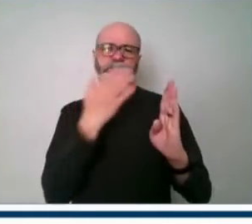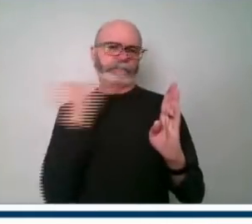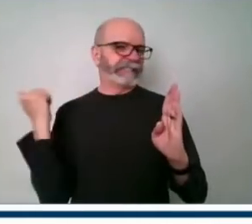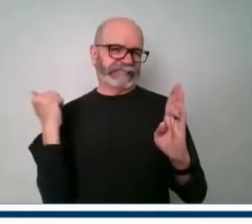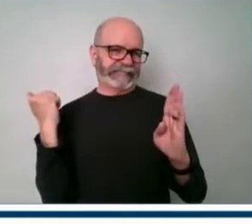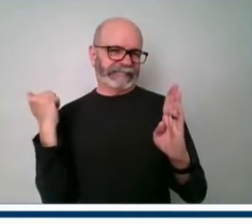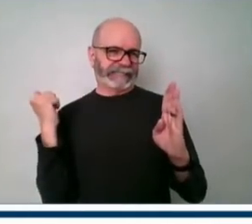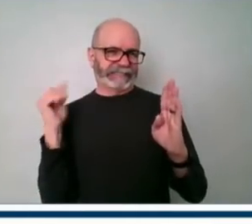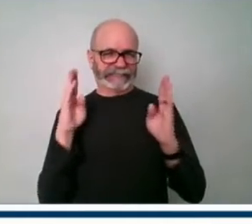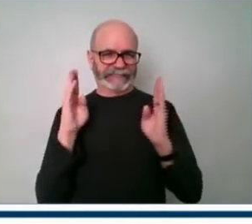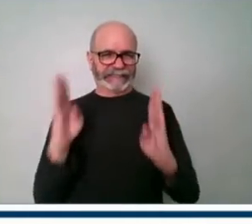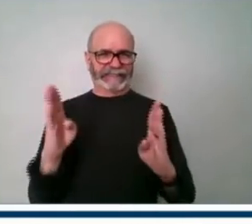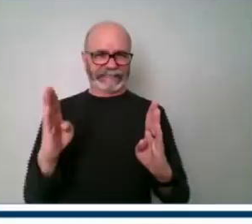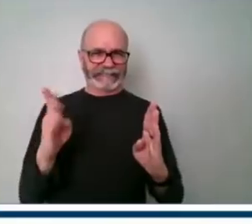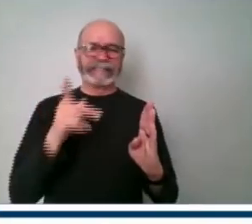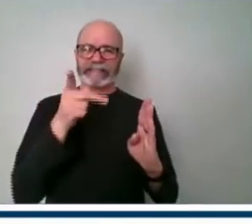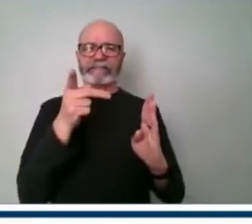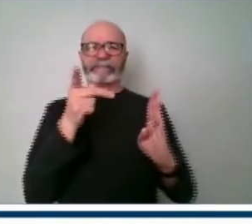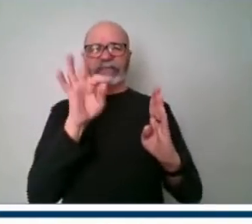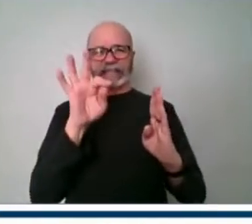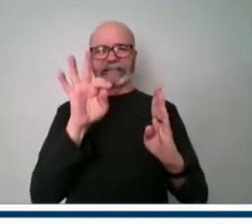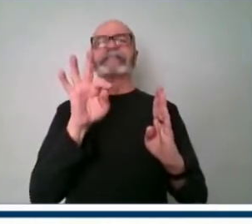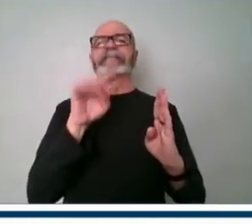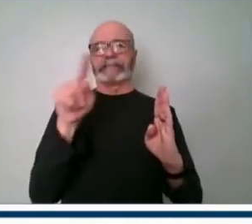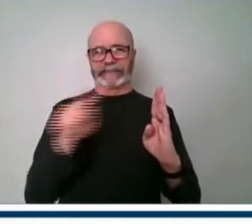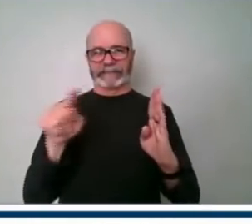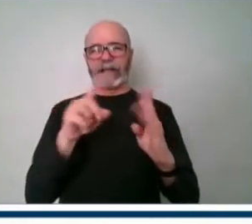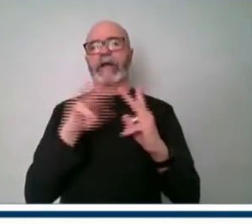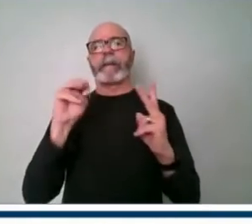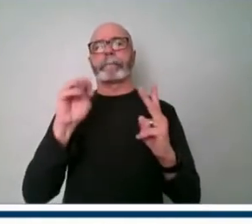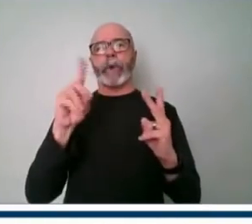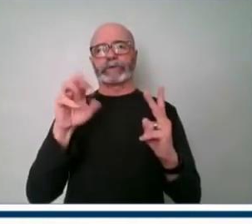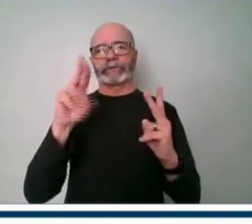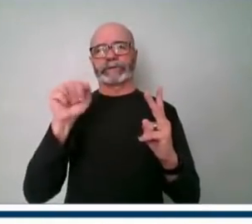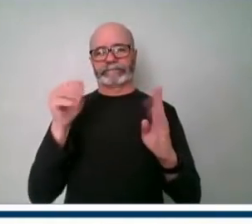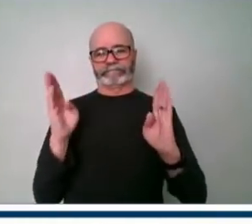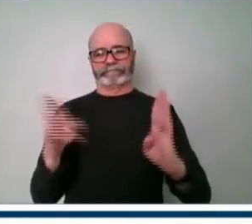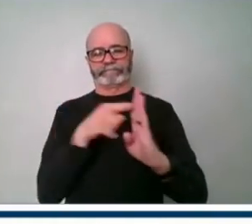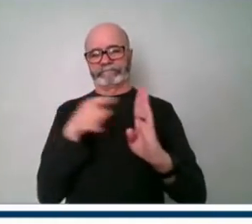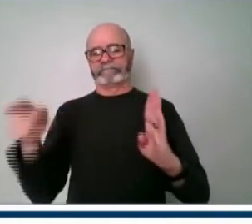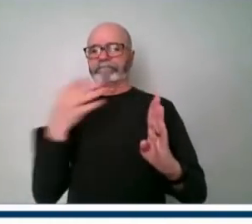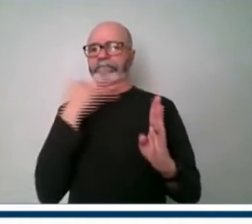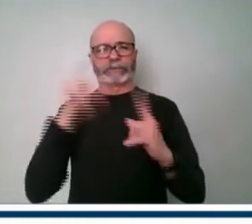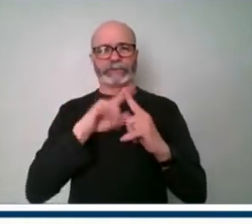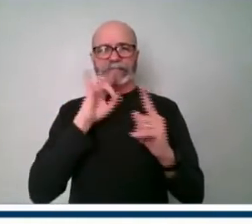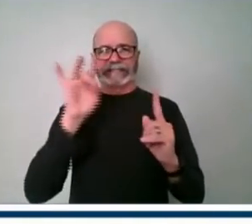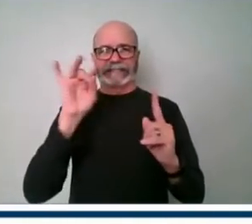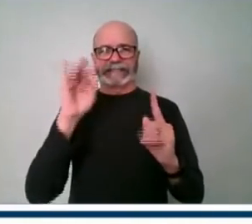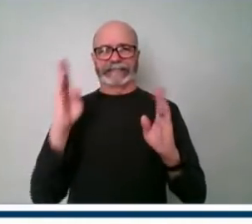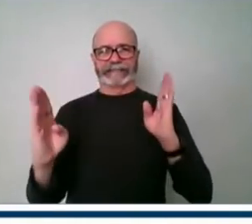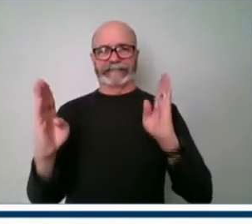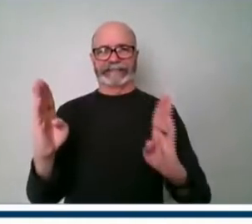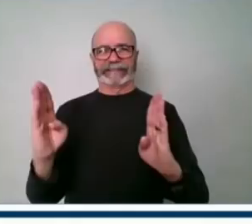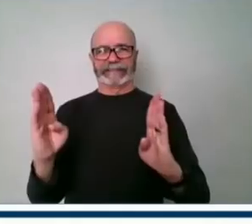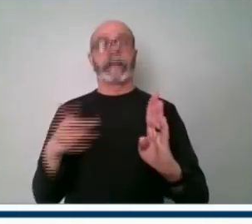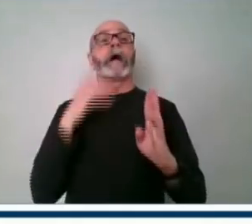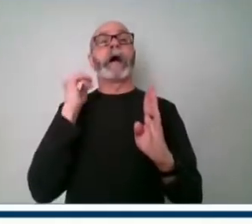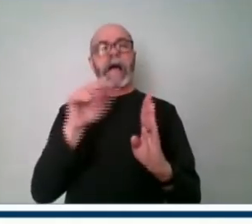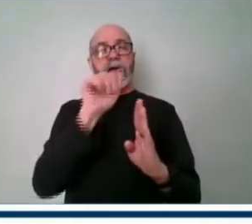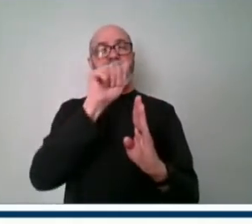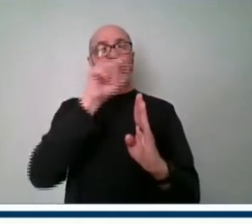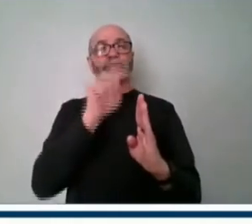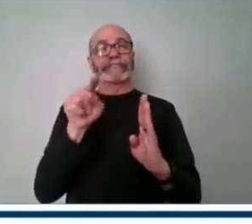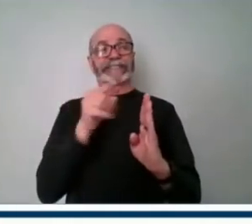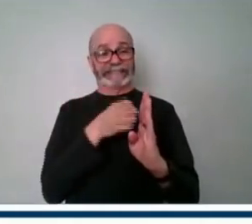mRNA vaccine, not the AstraZeneca. So we're not opening the AstraZeneca for those age groups because we know that we have very